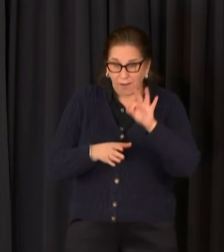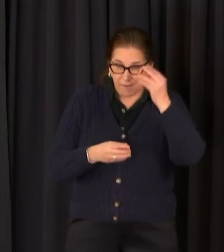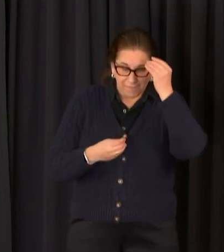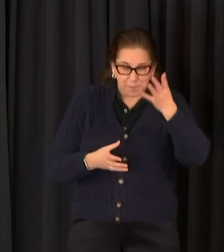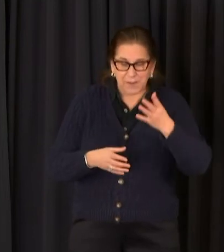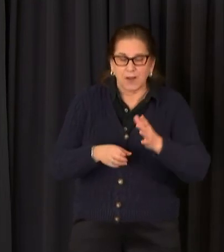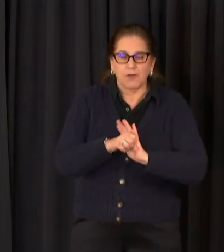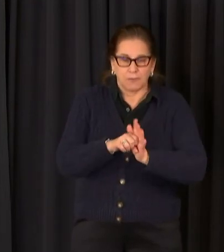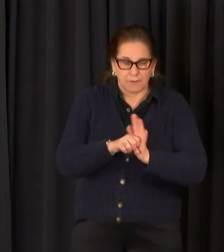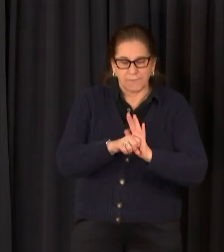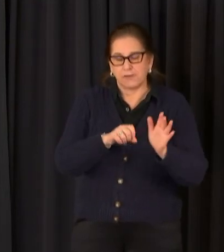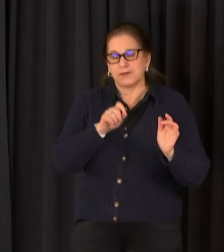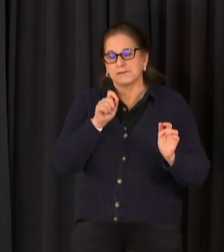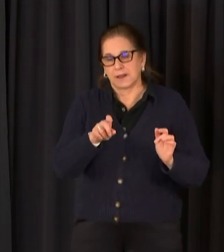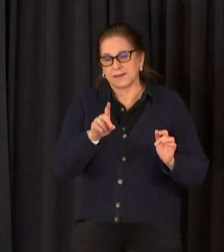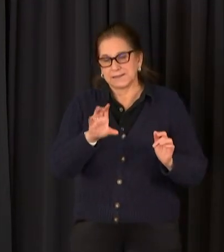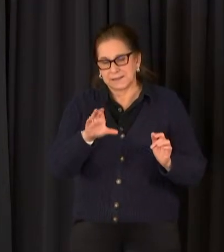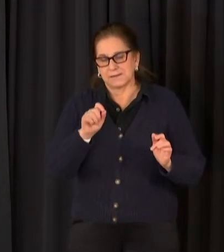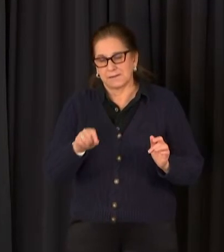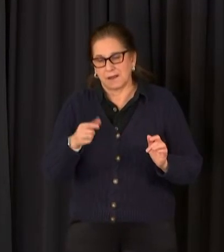coronavirus.dc.gov/utility help. And